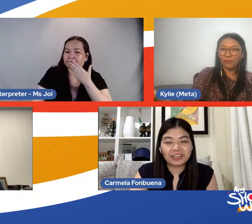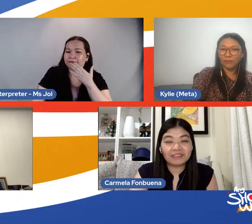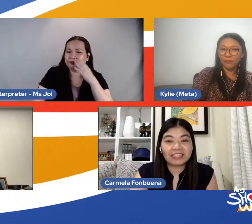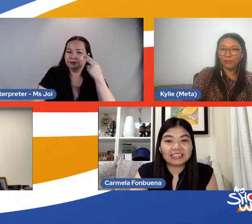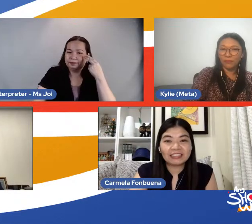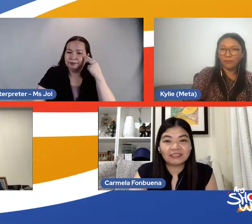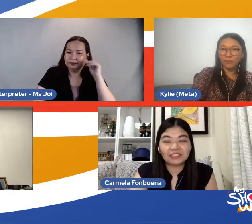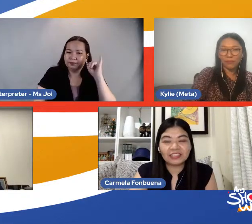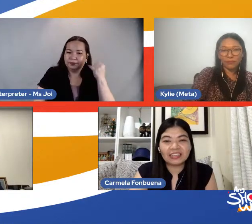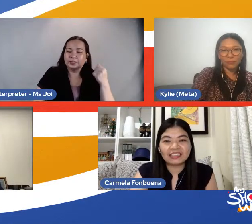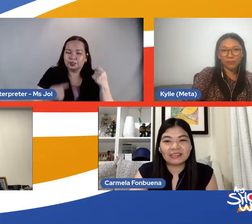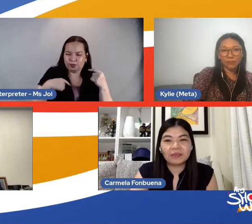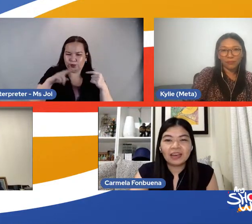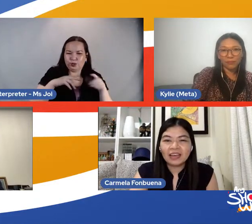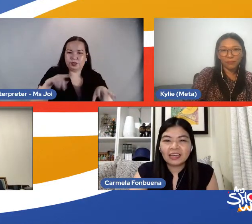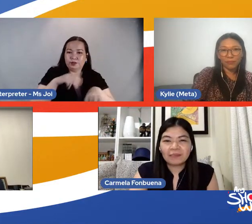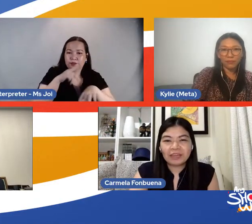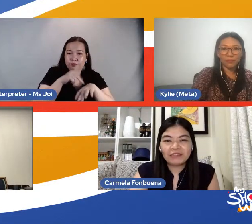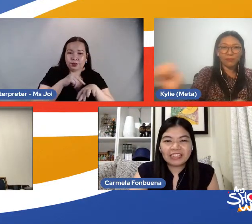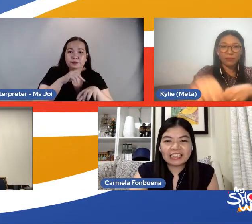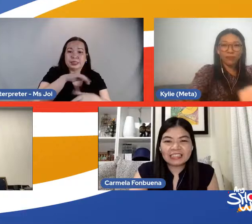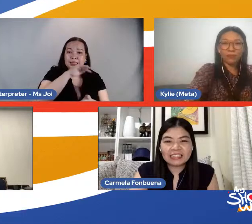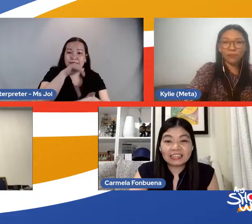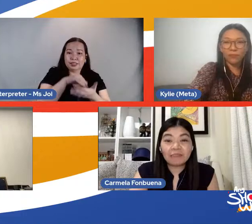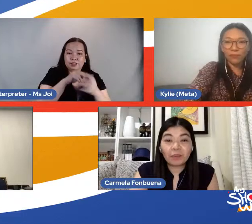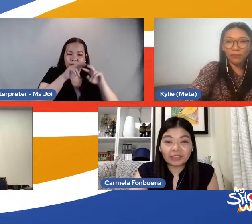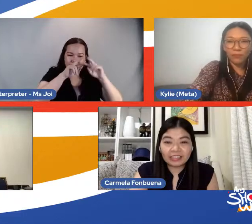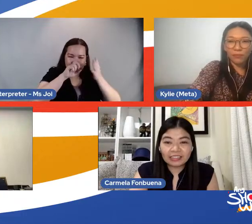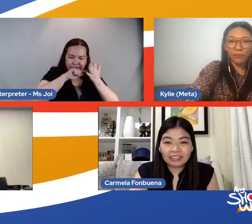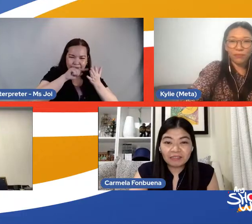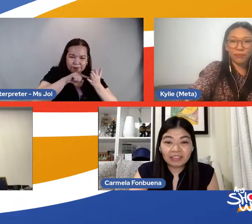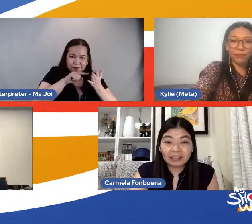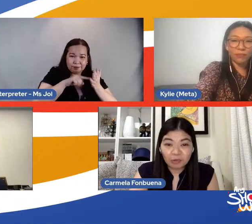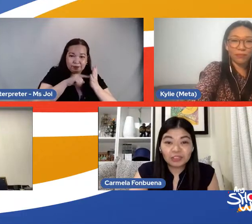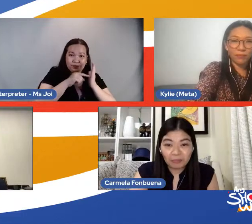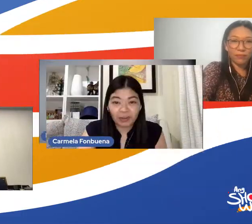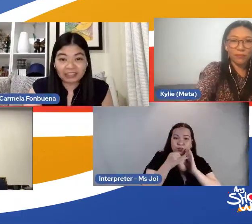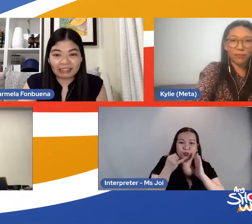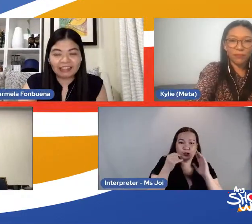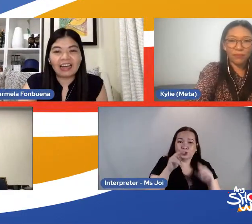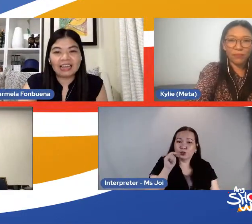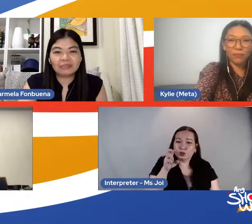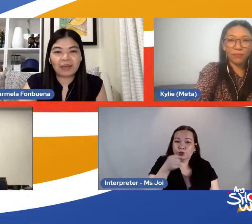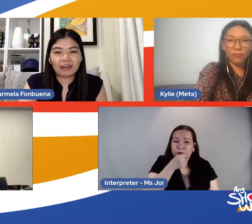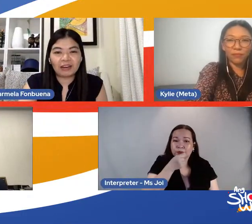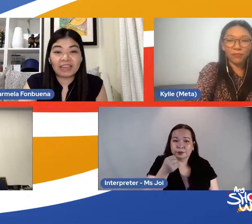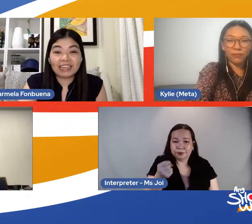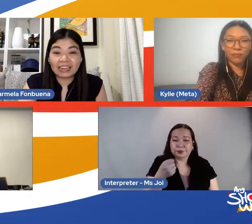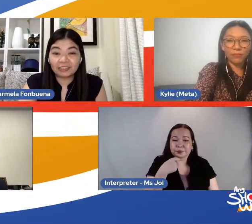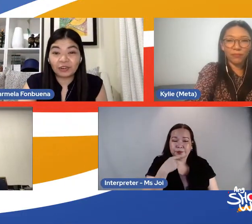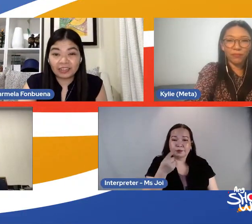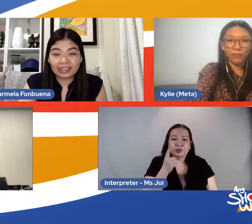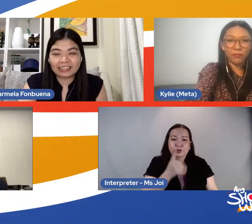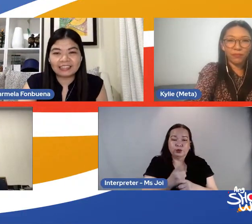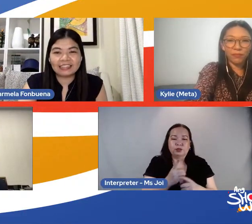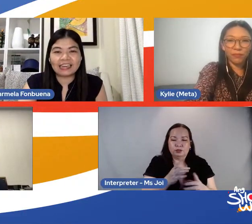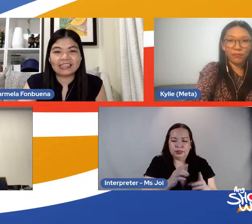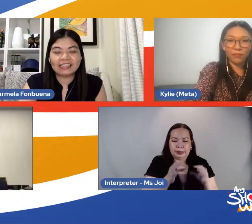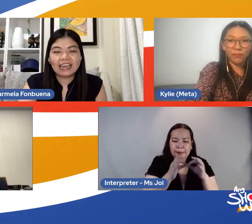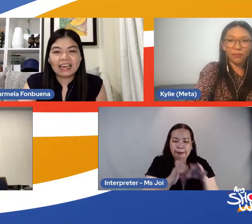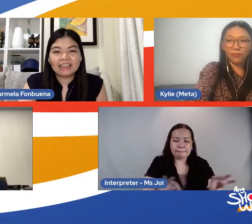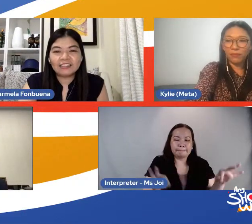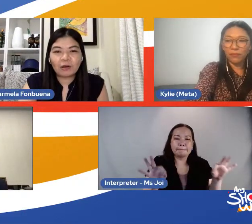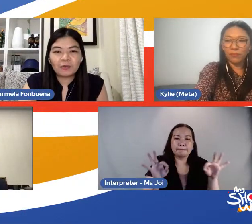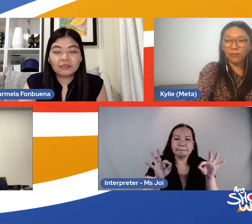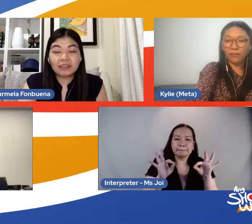Center for Investigative Journalism, campaign finance is an important, if not the most important, aspect of any electoral